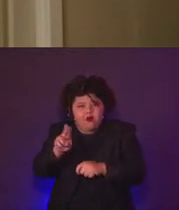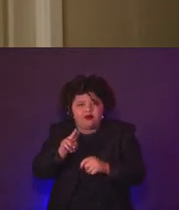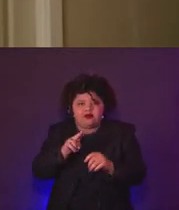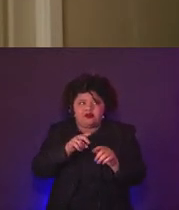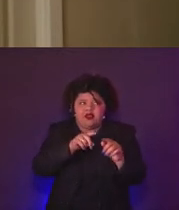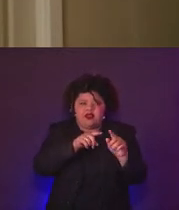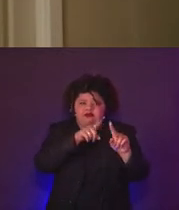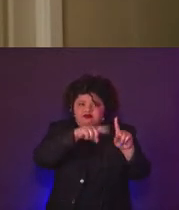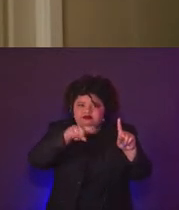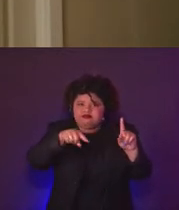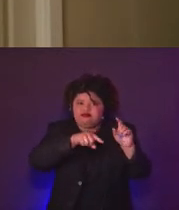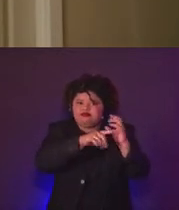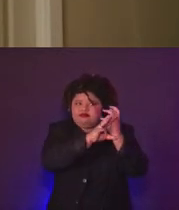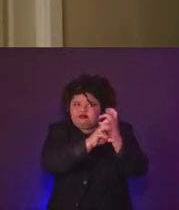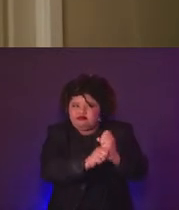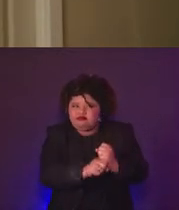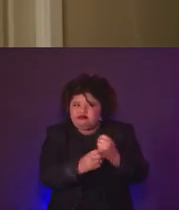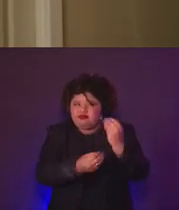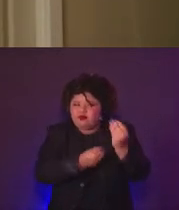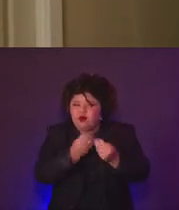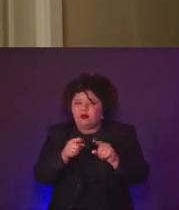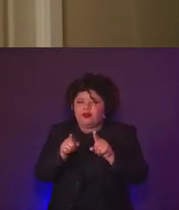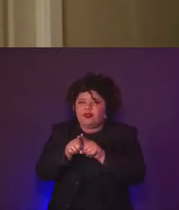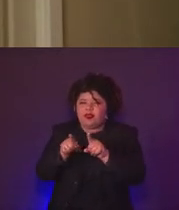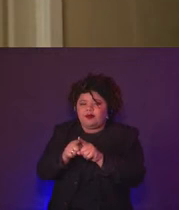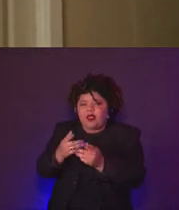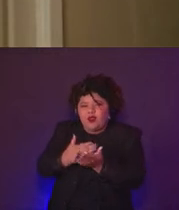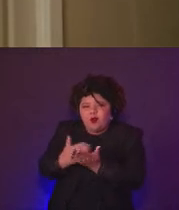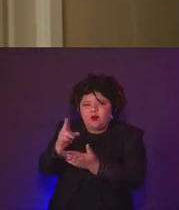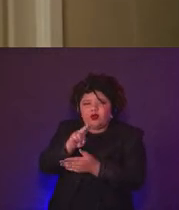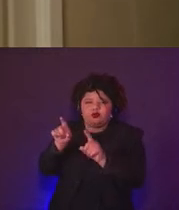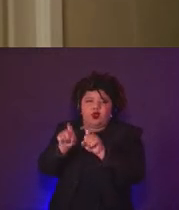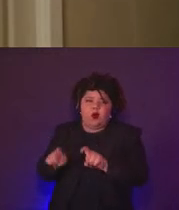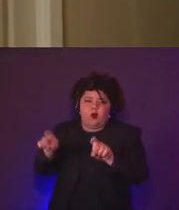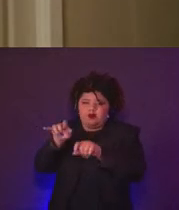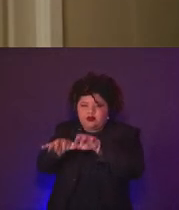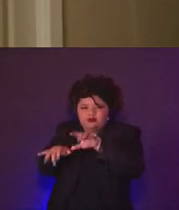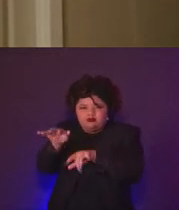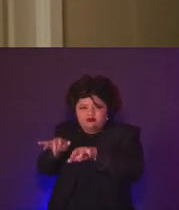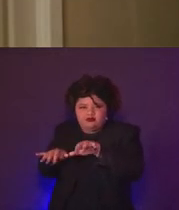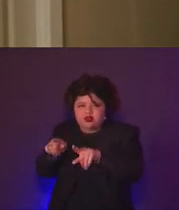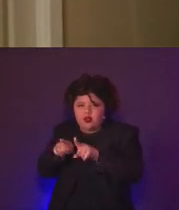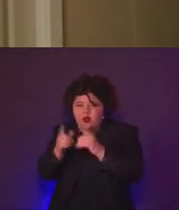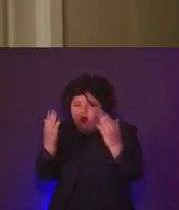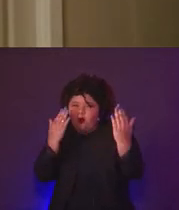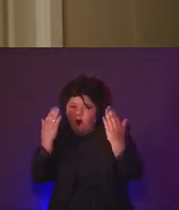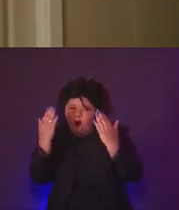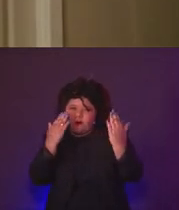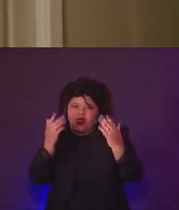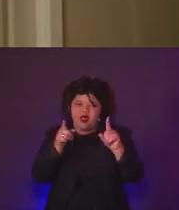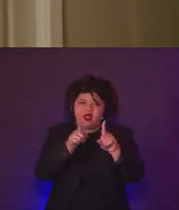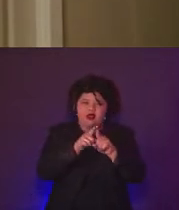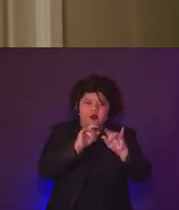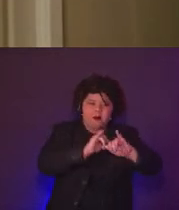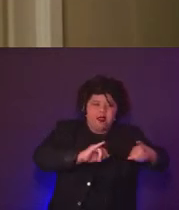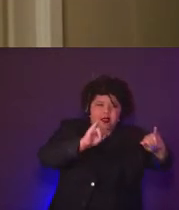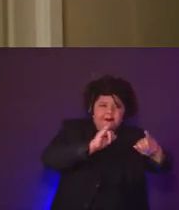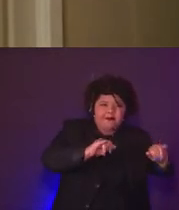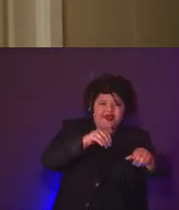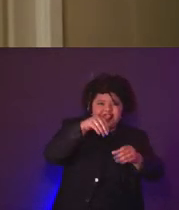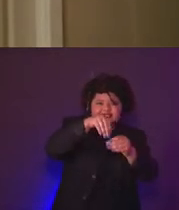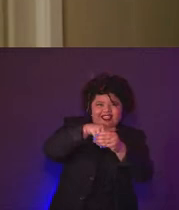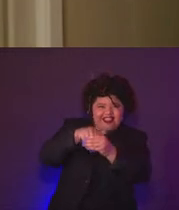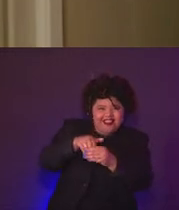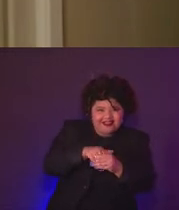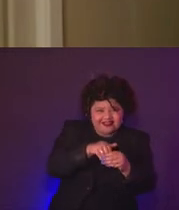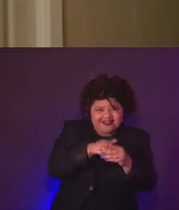value-added stories, like comparing campaign finance records to legislative roll call votes. When the Bureau needed a new writing terminal,